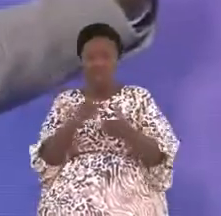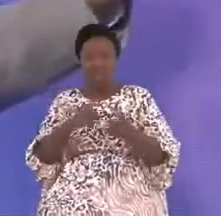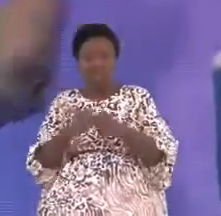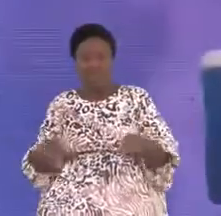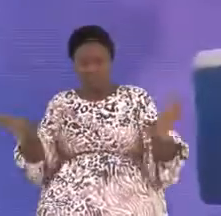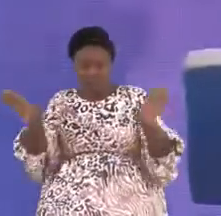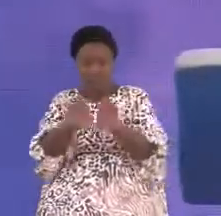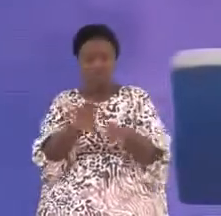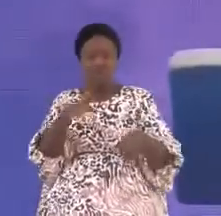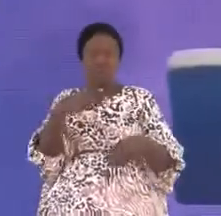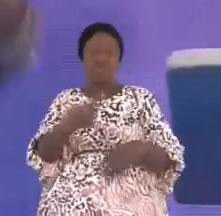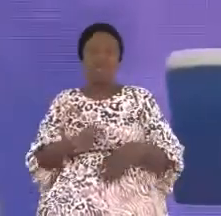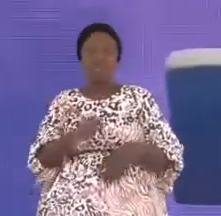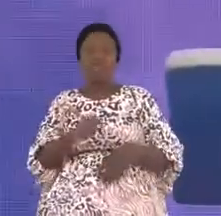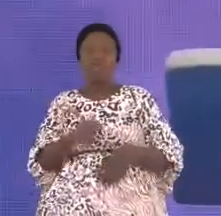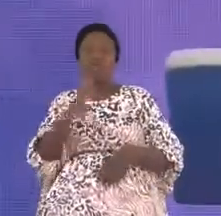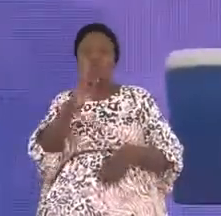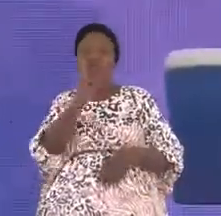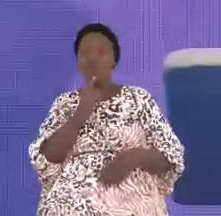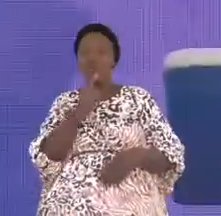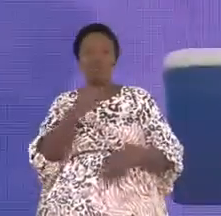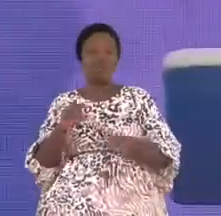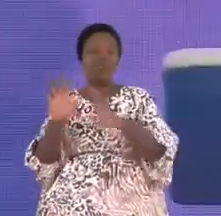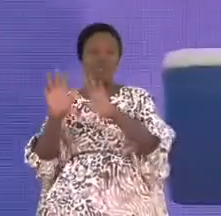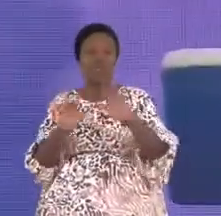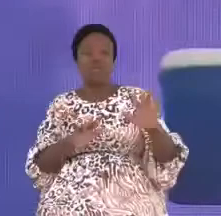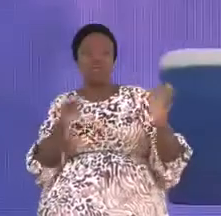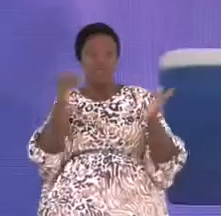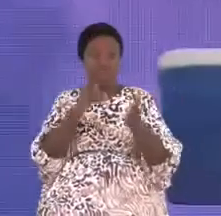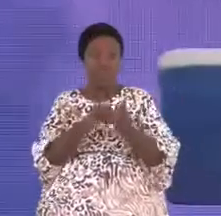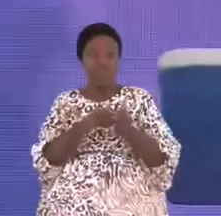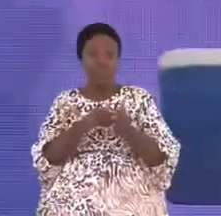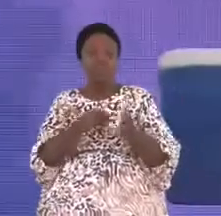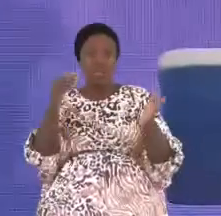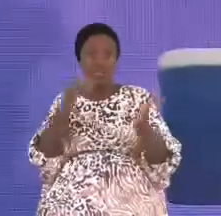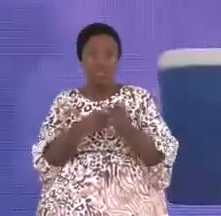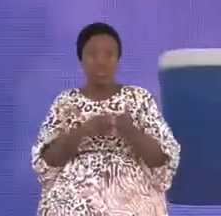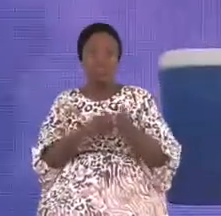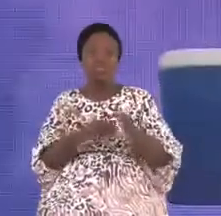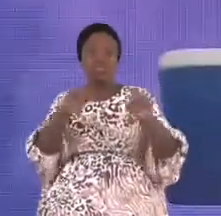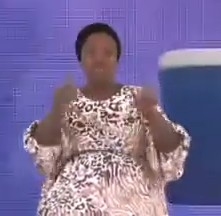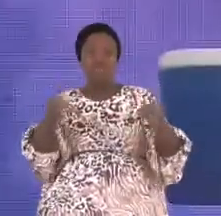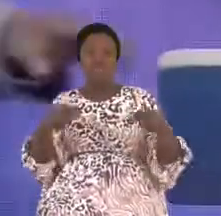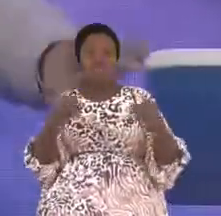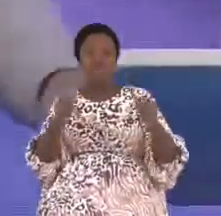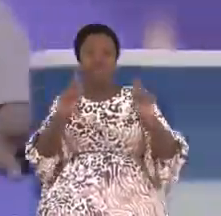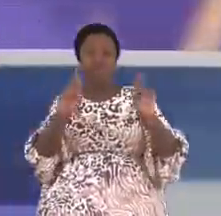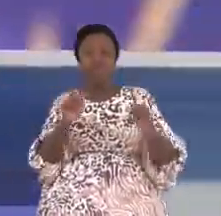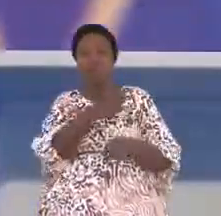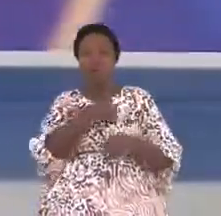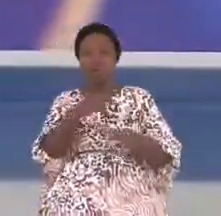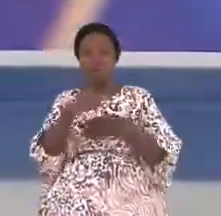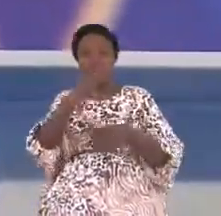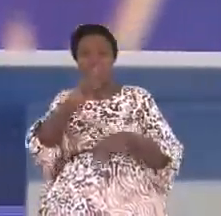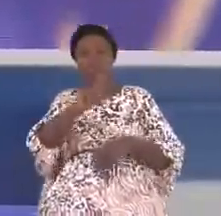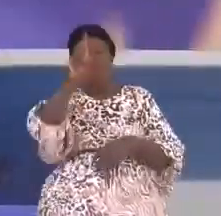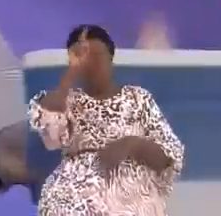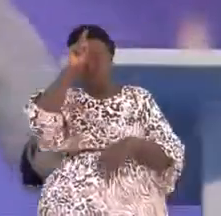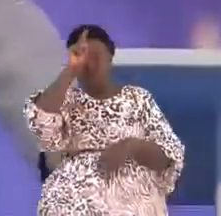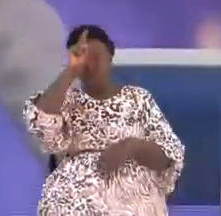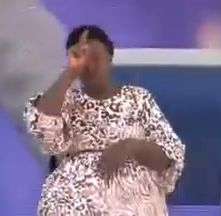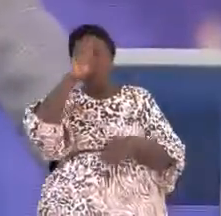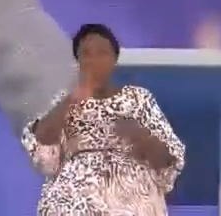on pharaoh and egyptians great great helper they spoke against